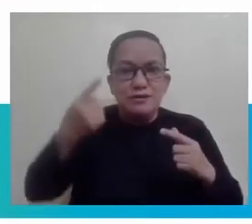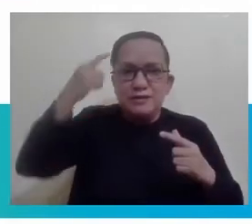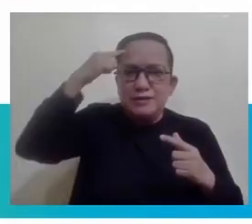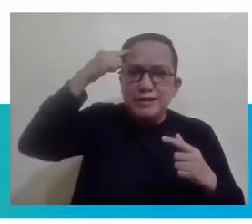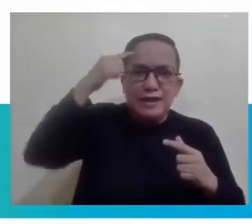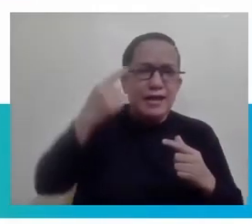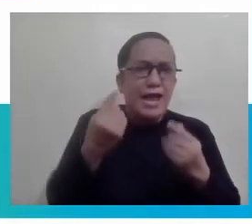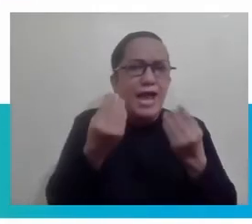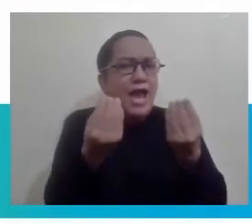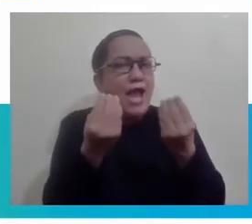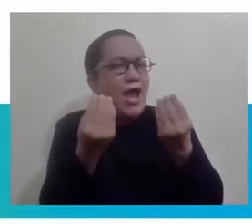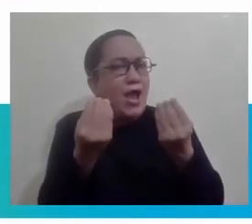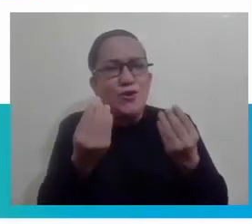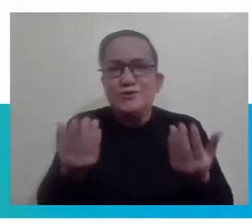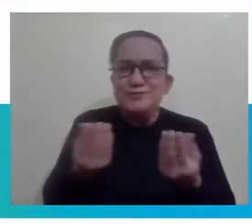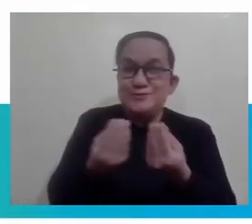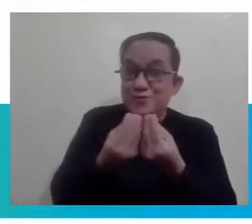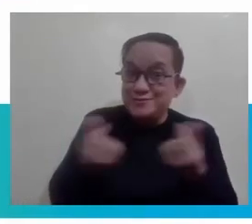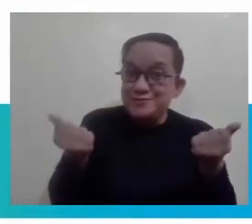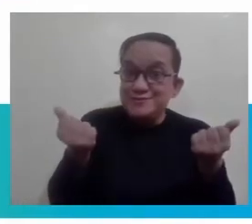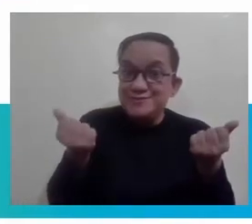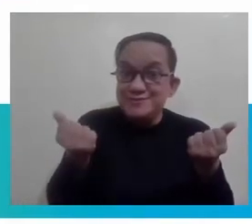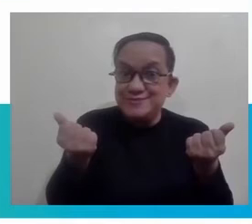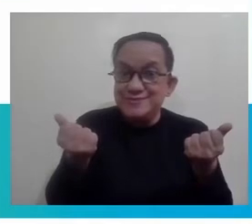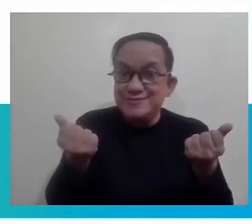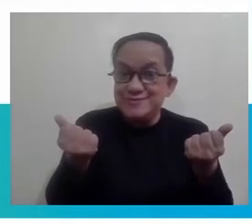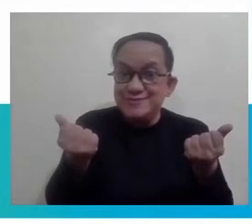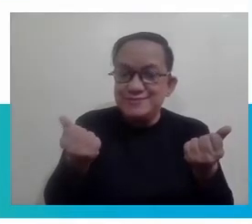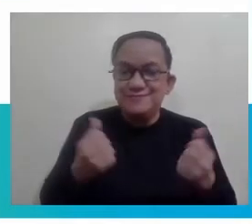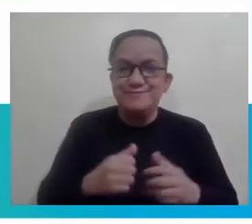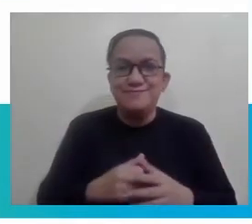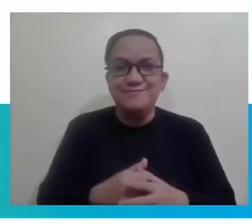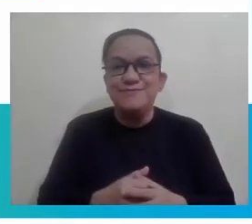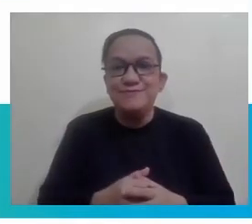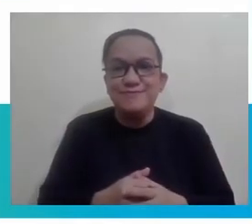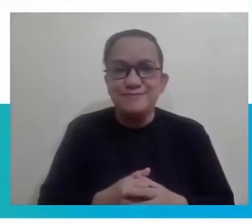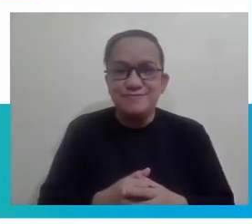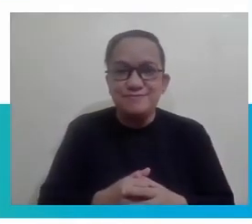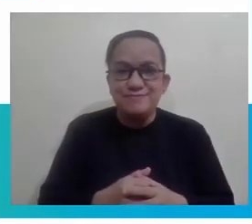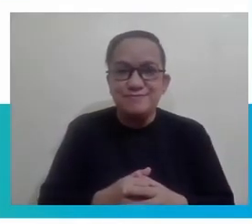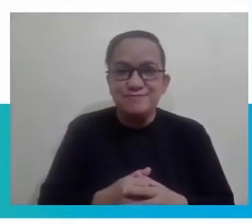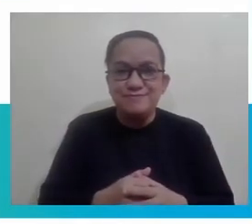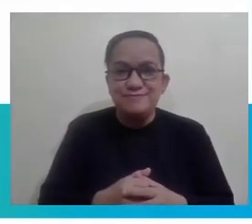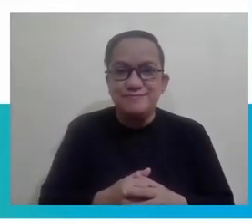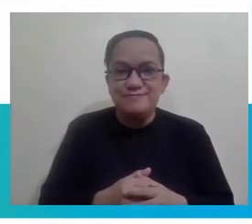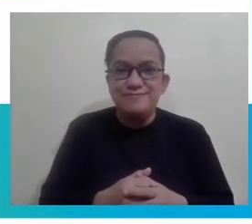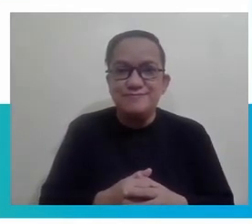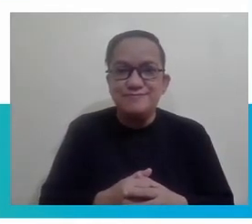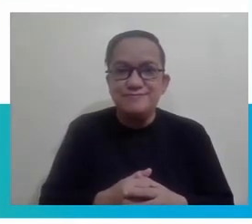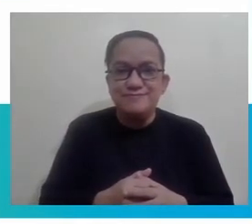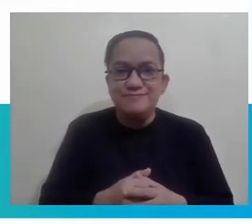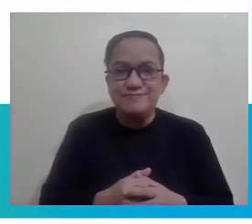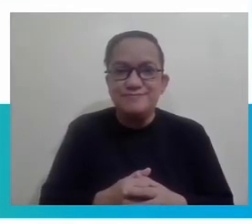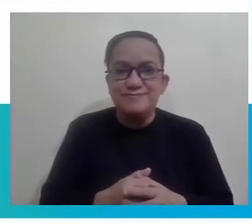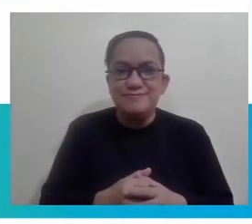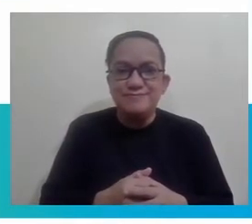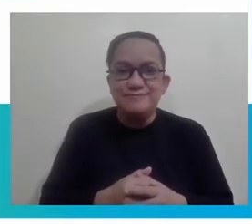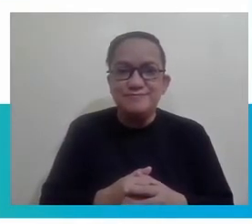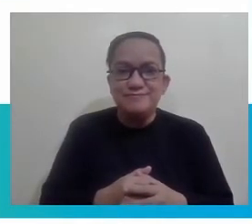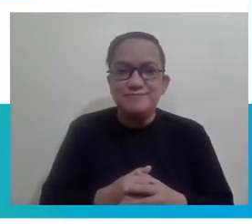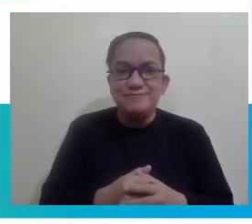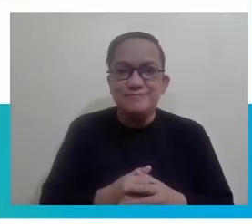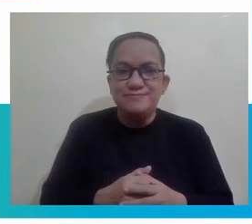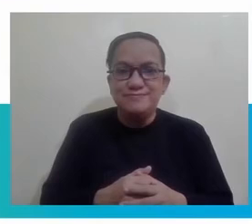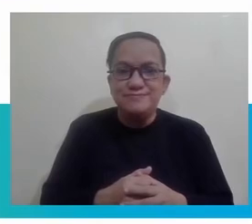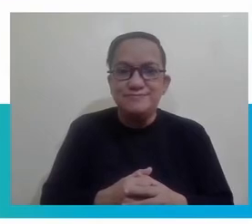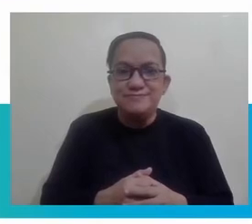After we've entered into this agreement in January between the two banks, our experts